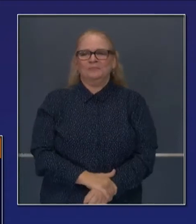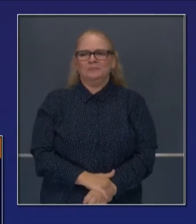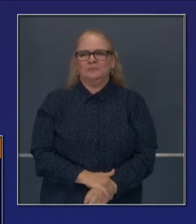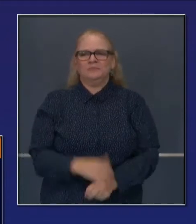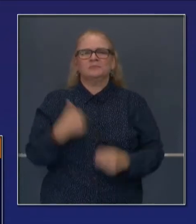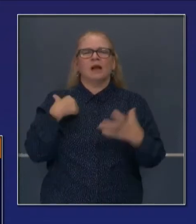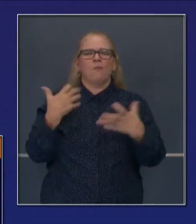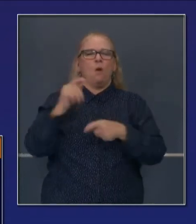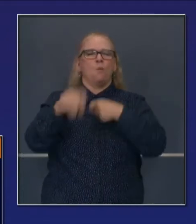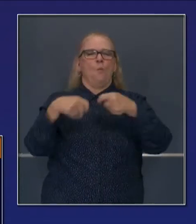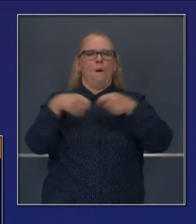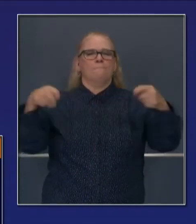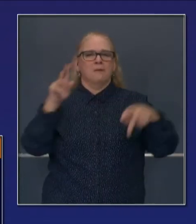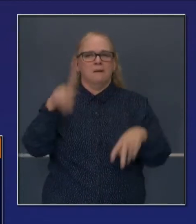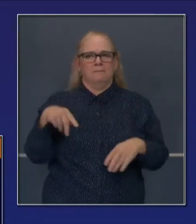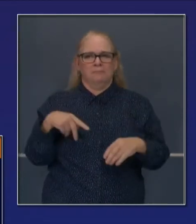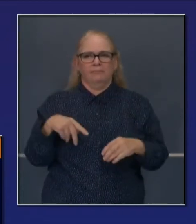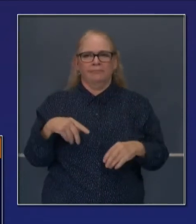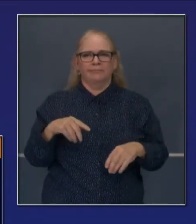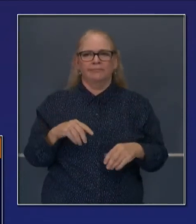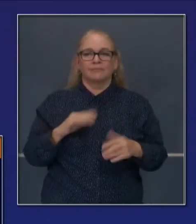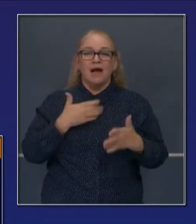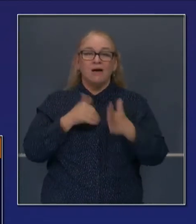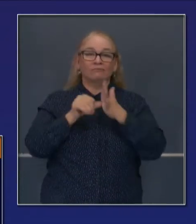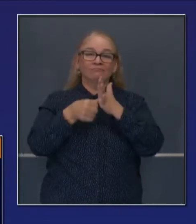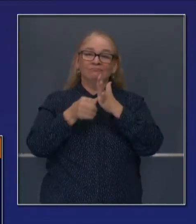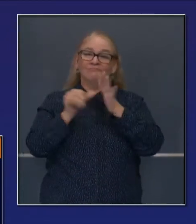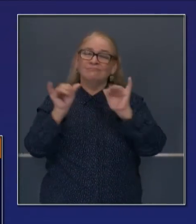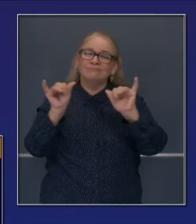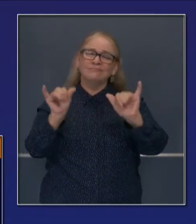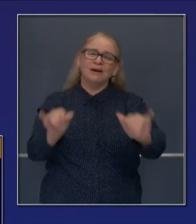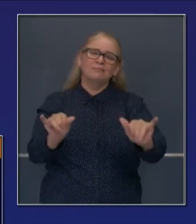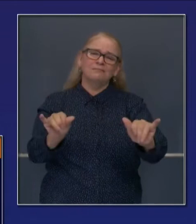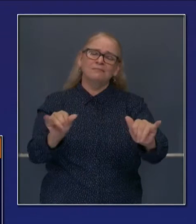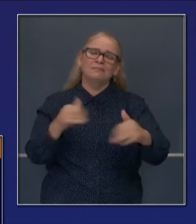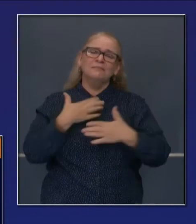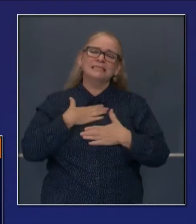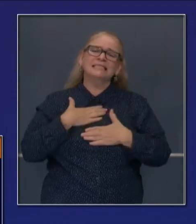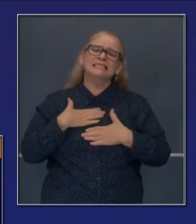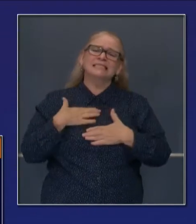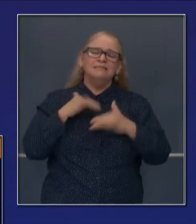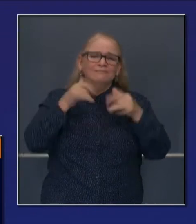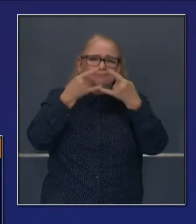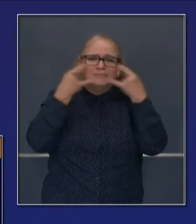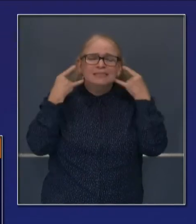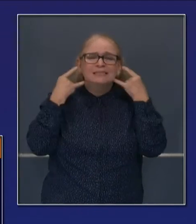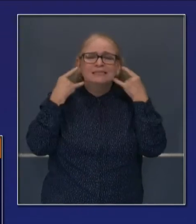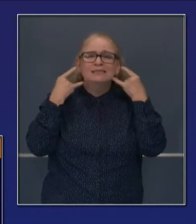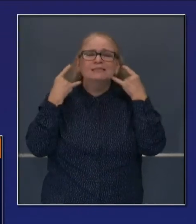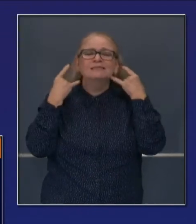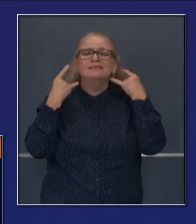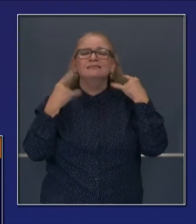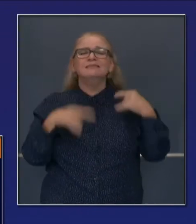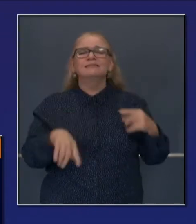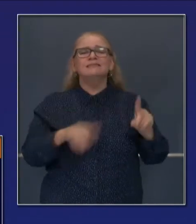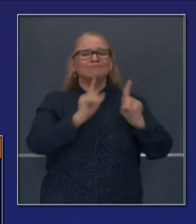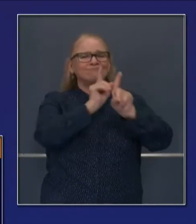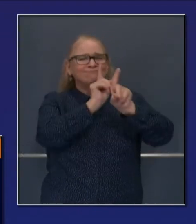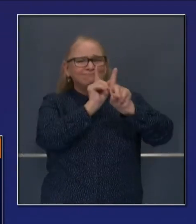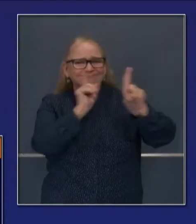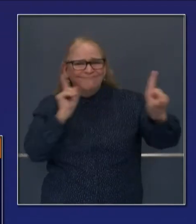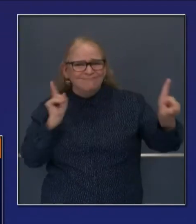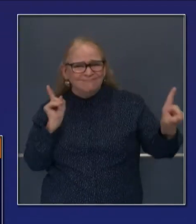with our admonition to everybody to continue to wear a mask, continue to do the good work you've done